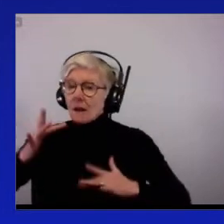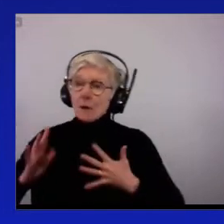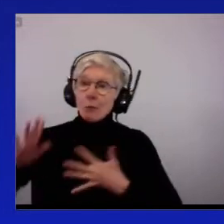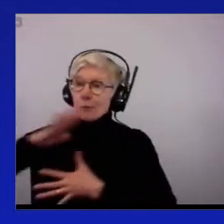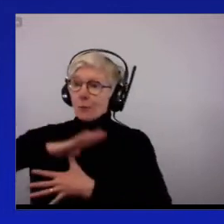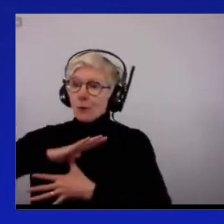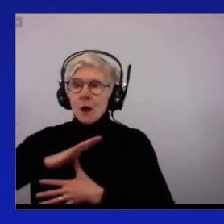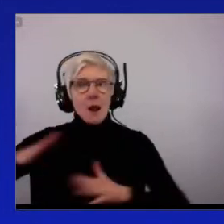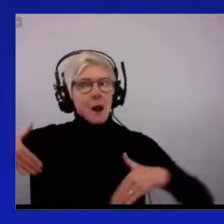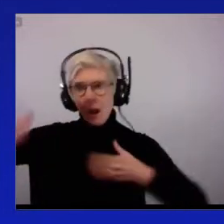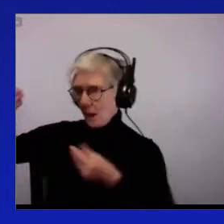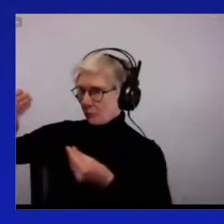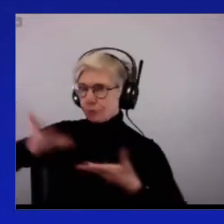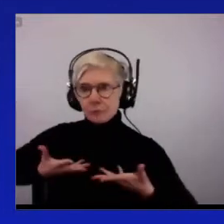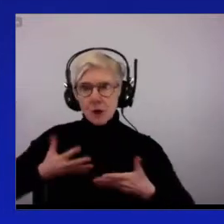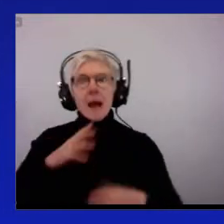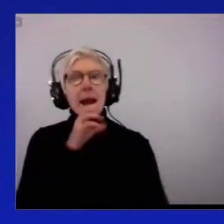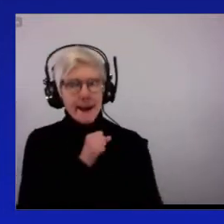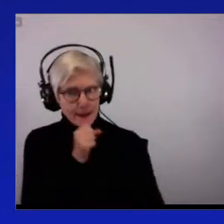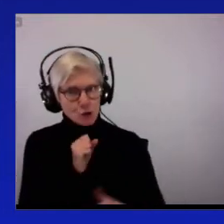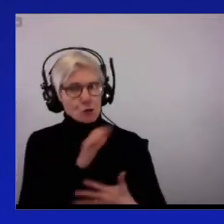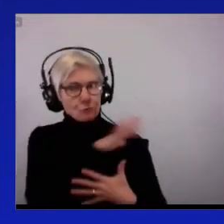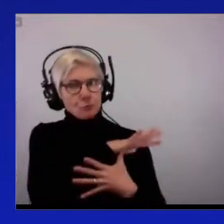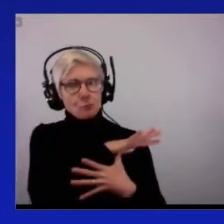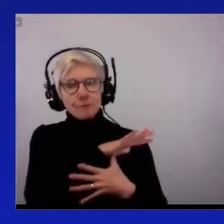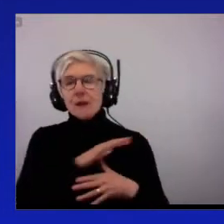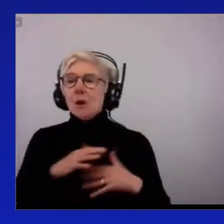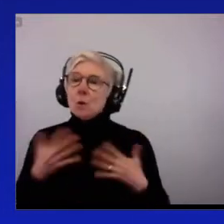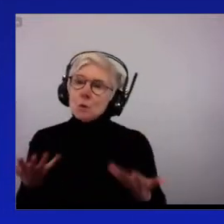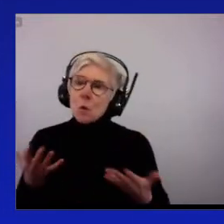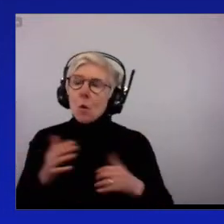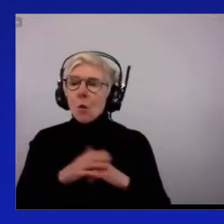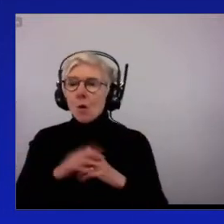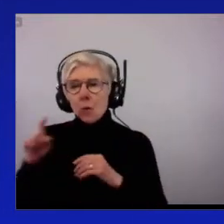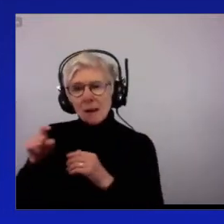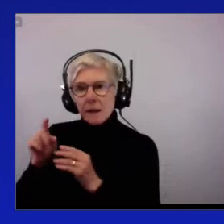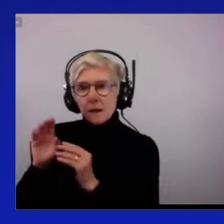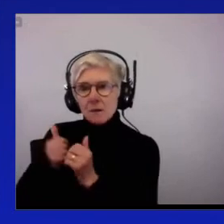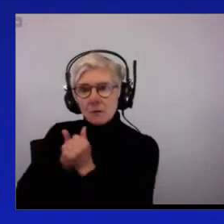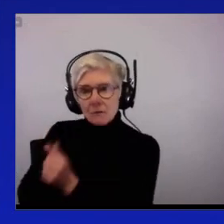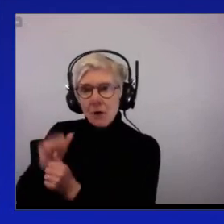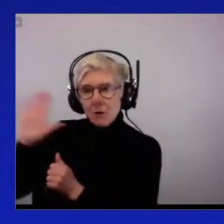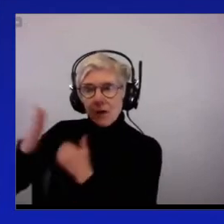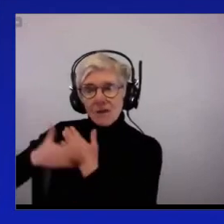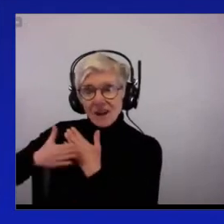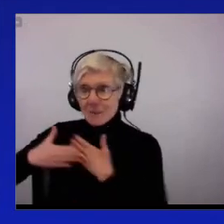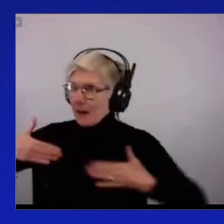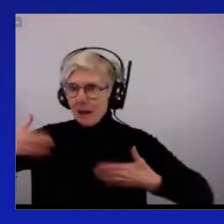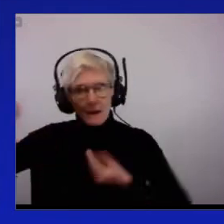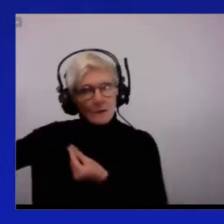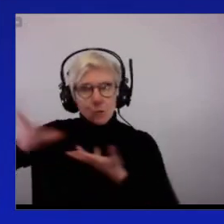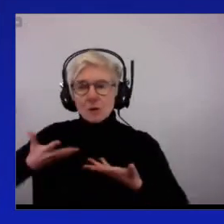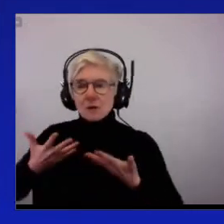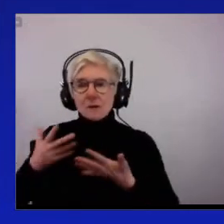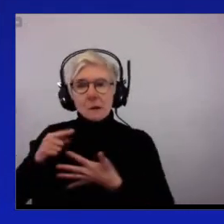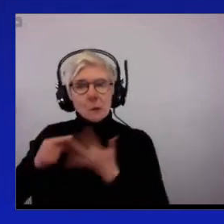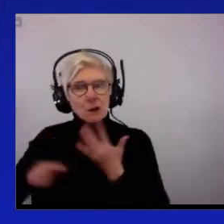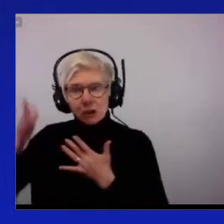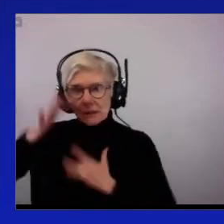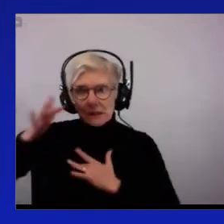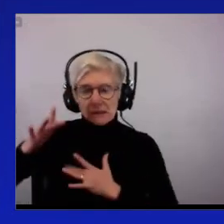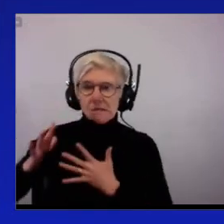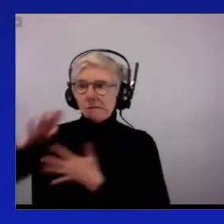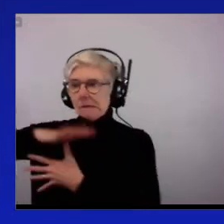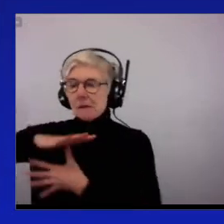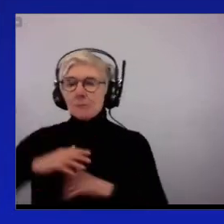important to prioritize beyond that. So we're really looking for a bit more guidance from the province. But the overarching approach will